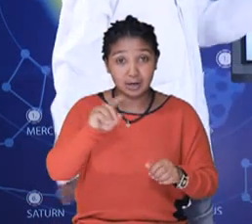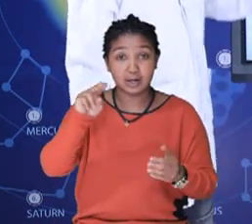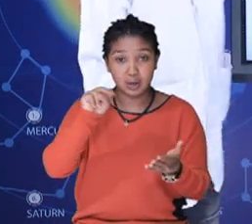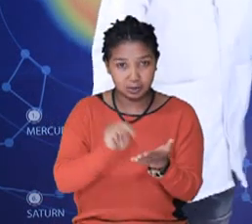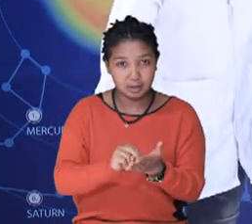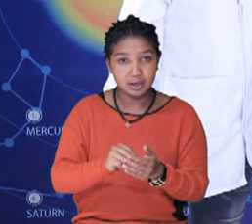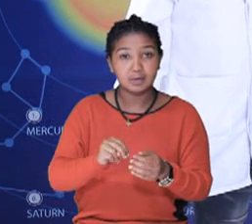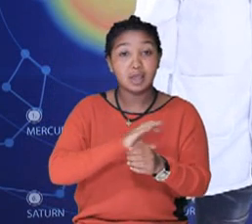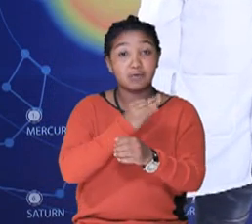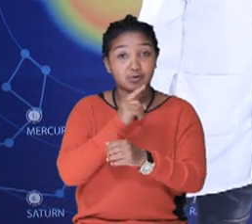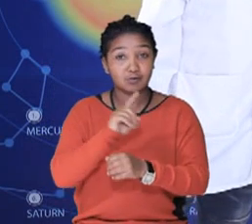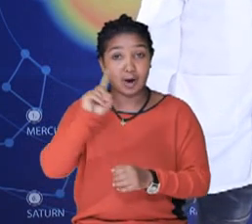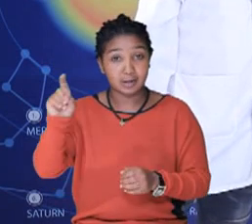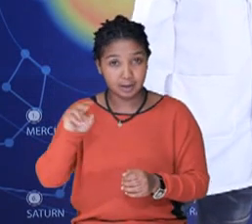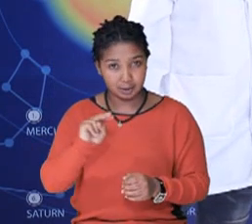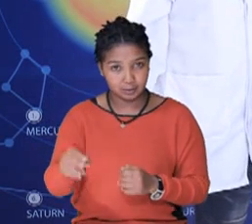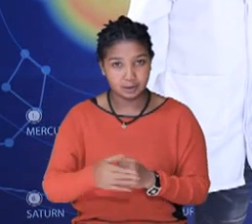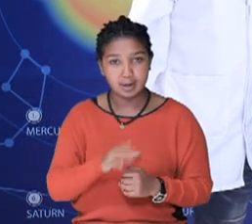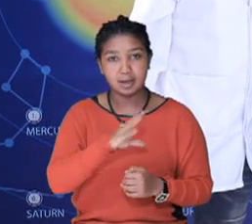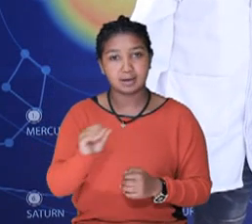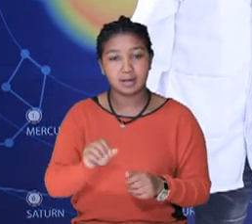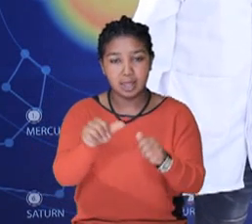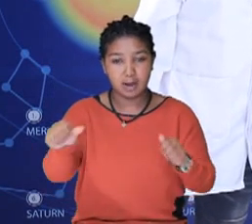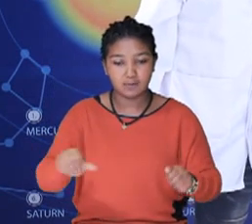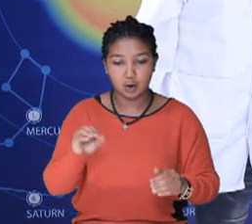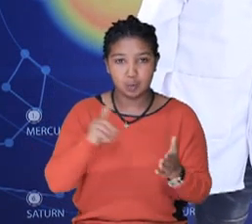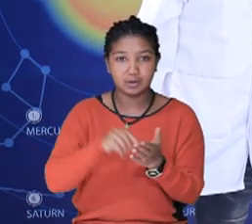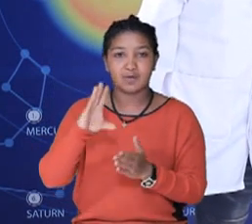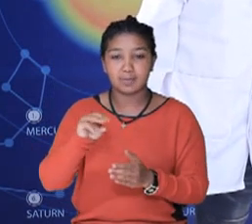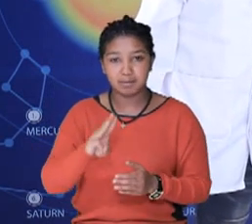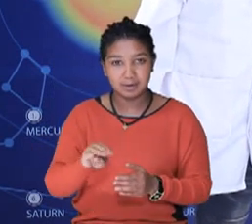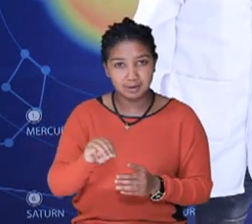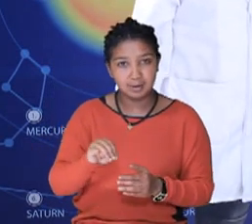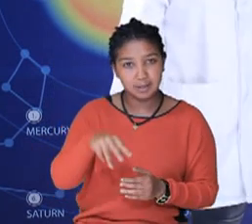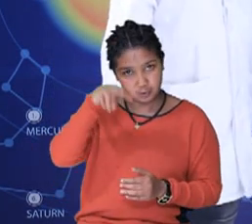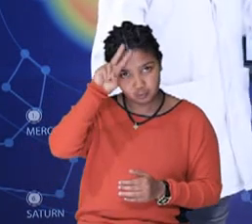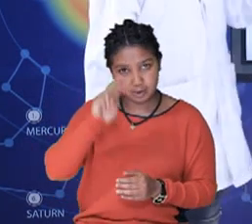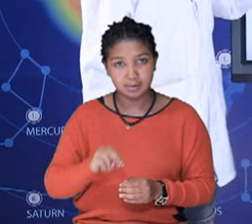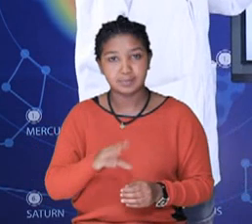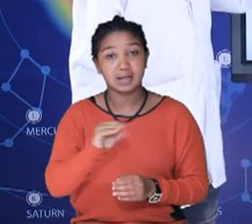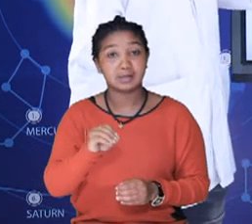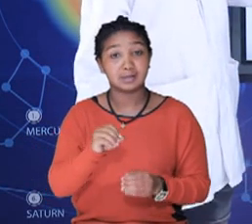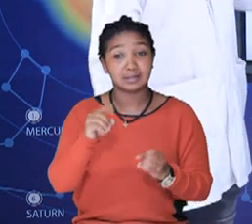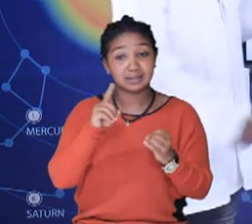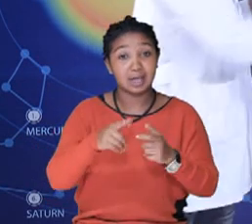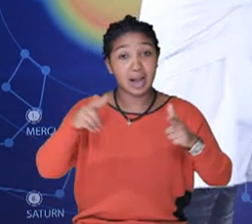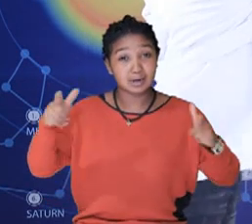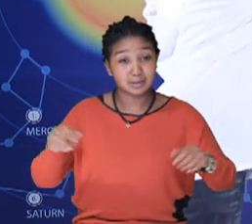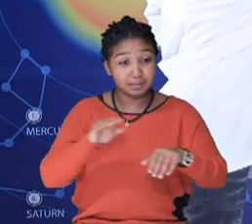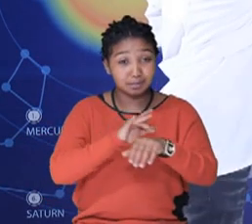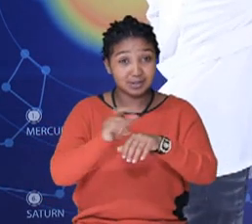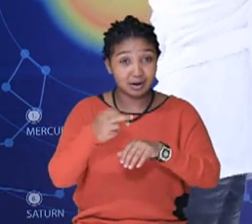Newton and a force of 100 Newton and an area of 0.5 meter square. And the large piston